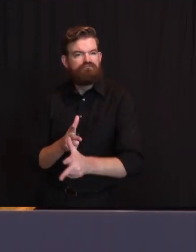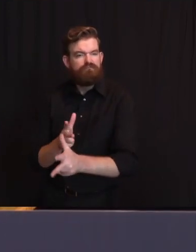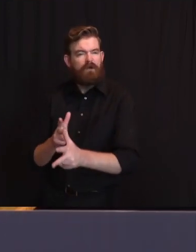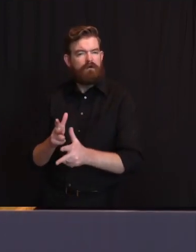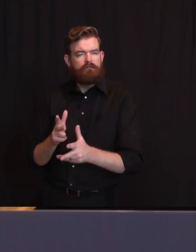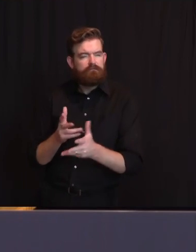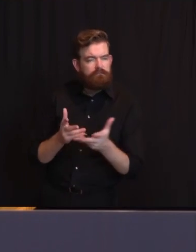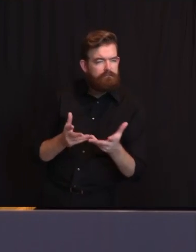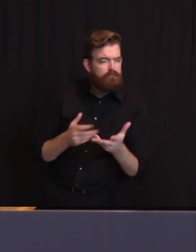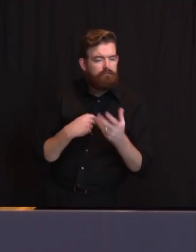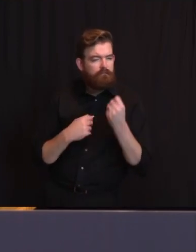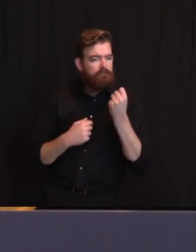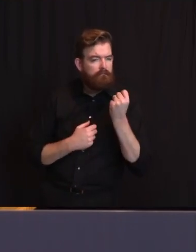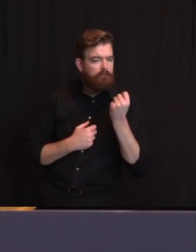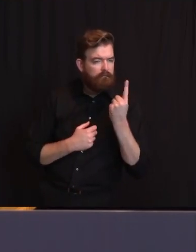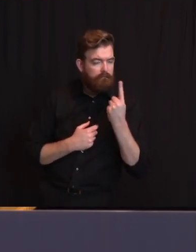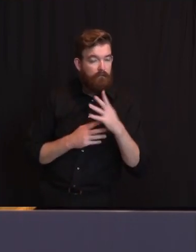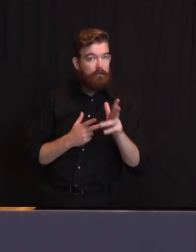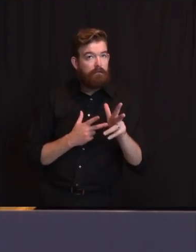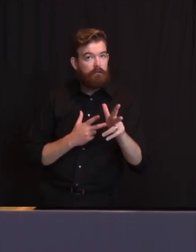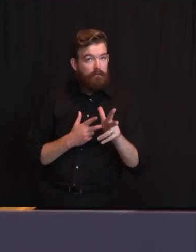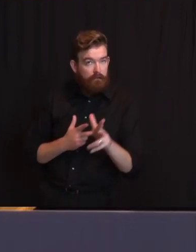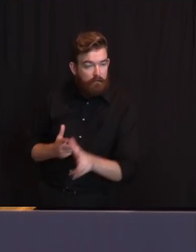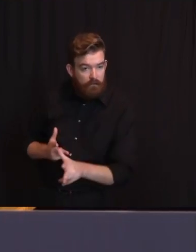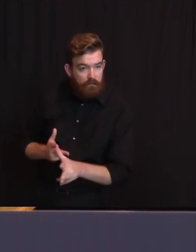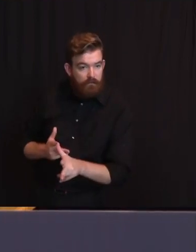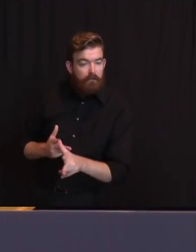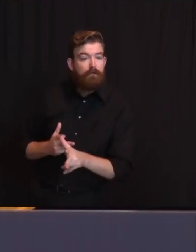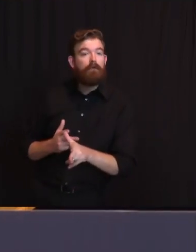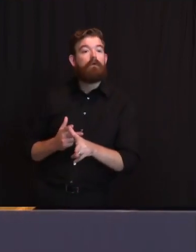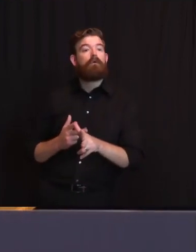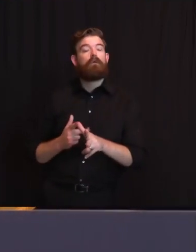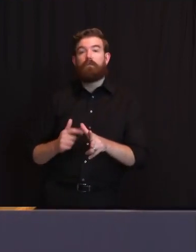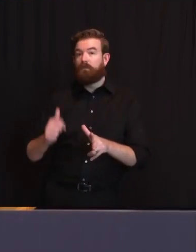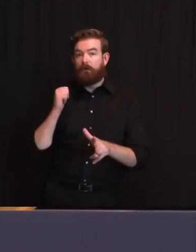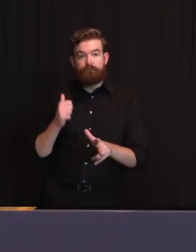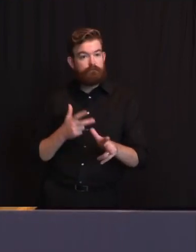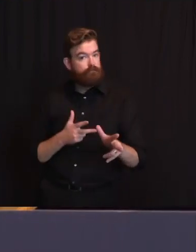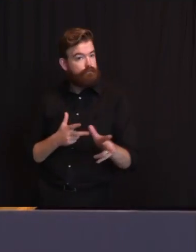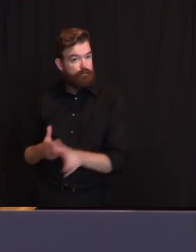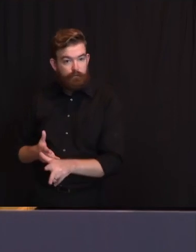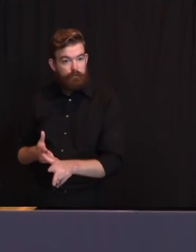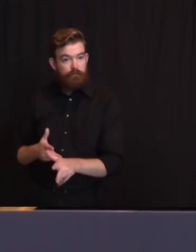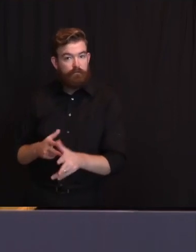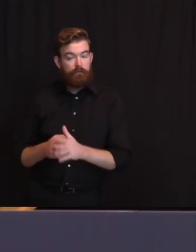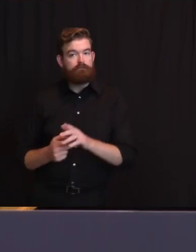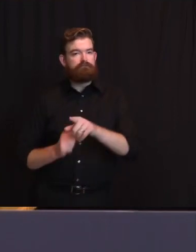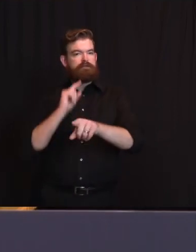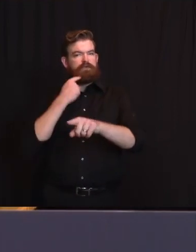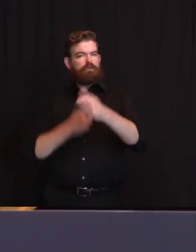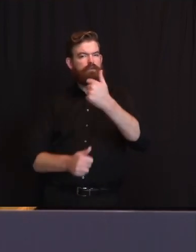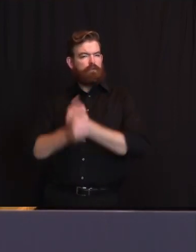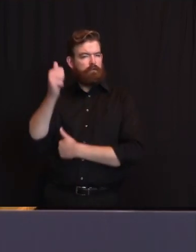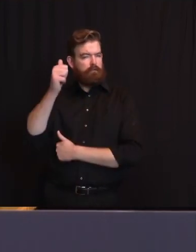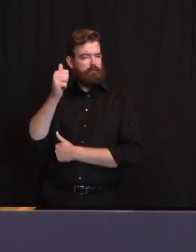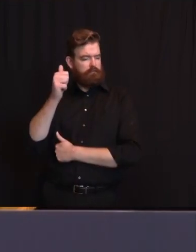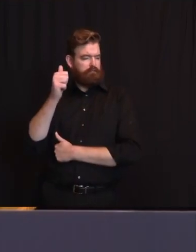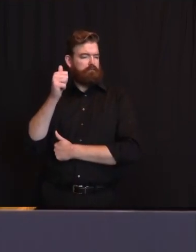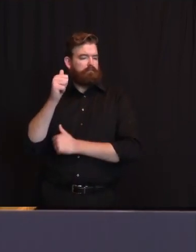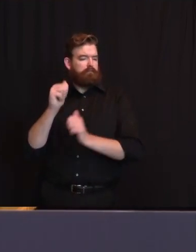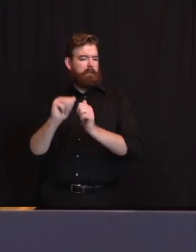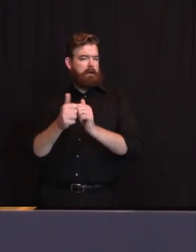immediate threats? So Brent, I'll start. Is that okay, Pat? And then we'll go to you. Judy, you may want to come in. I will not be dining indoors. I'm going to be